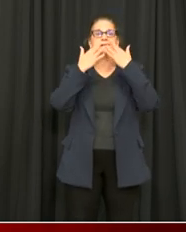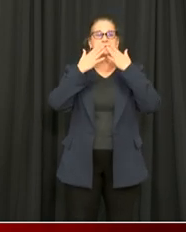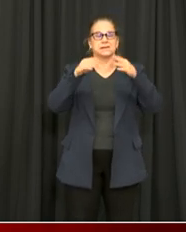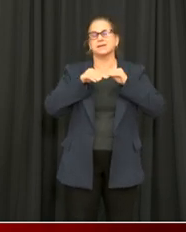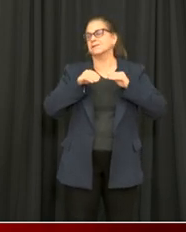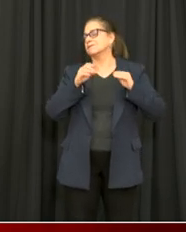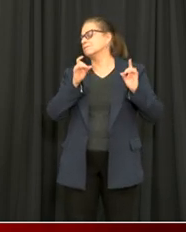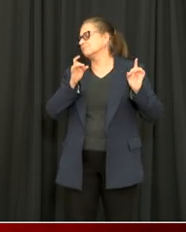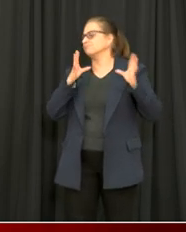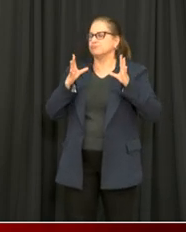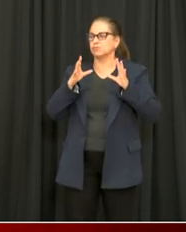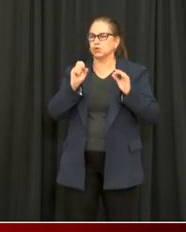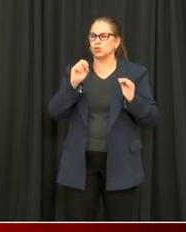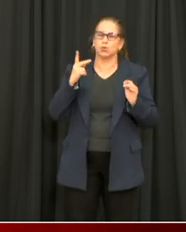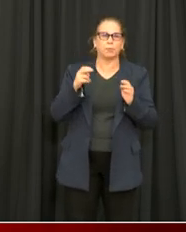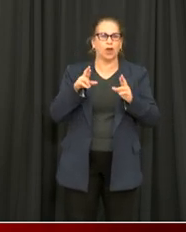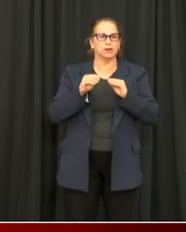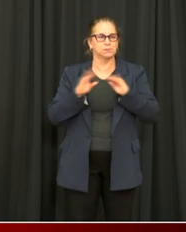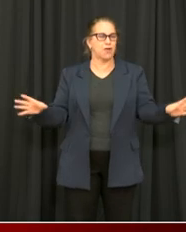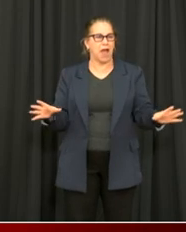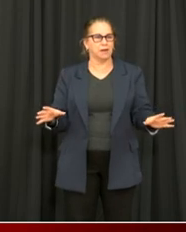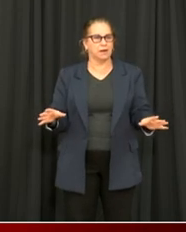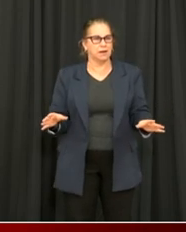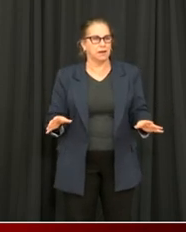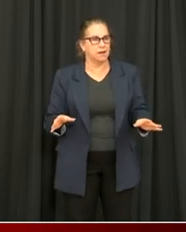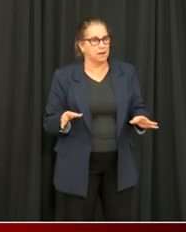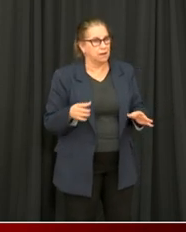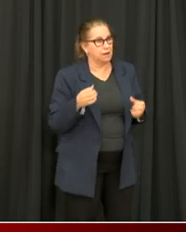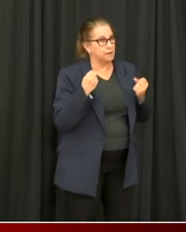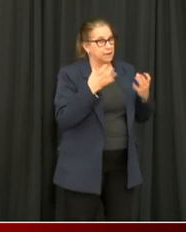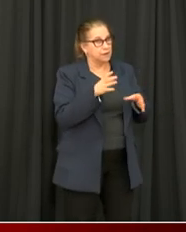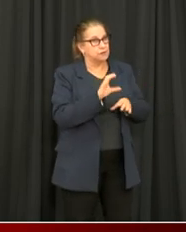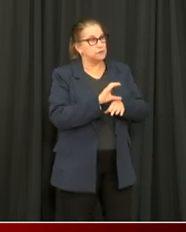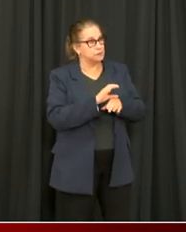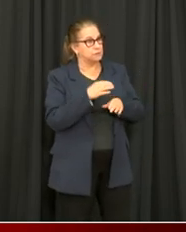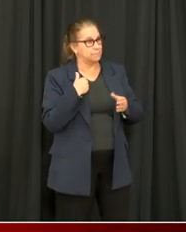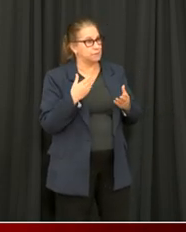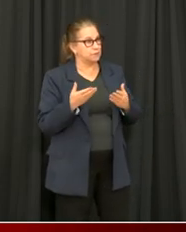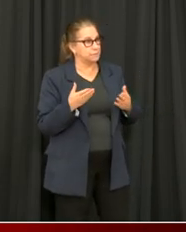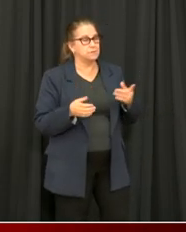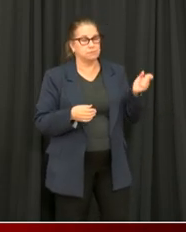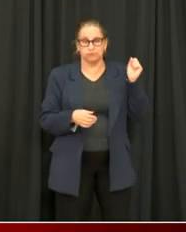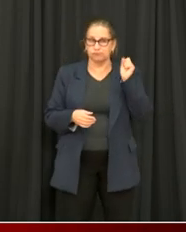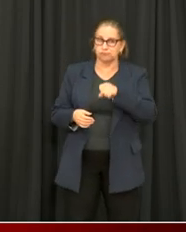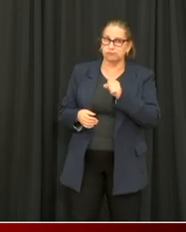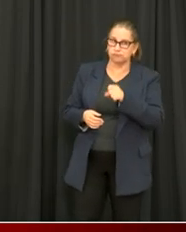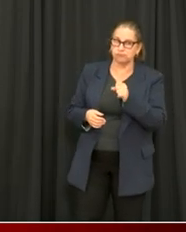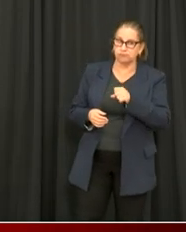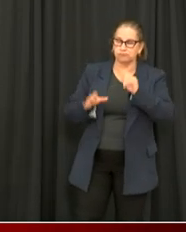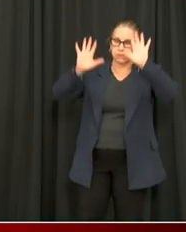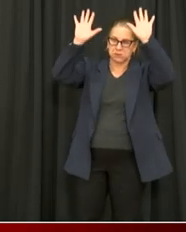Many churches have service throughout the week. Right, but I'm just saying, most, the typical service.